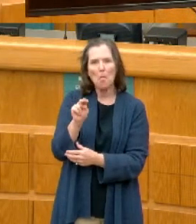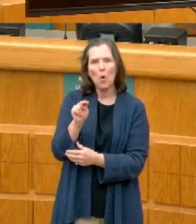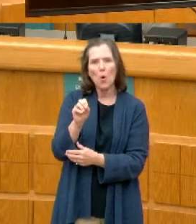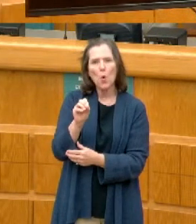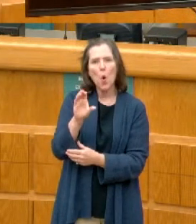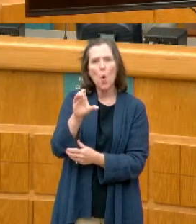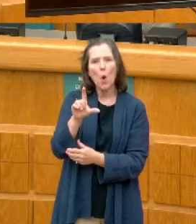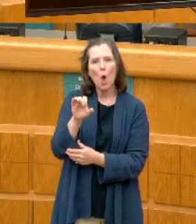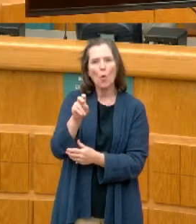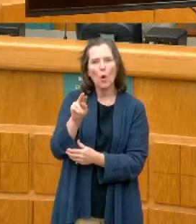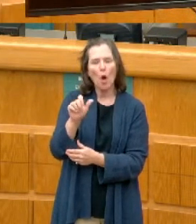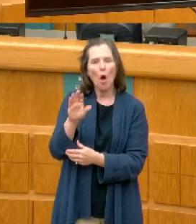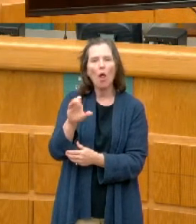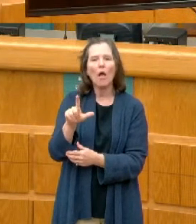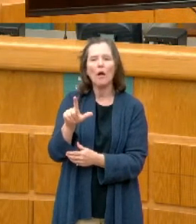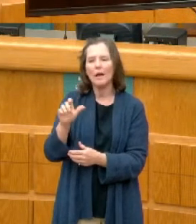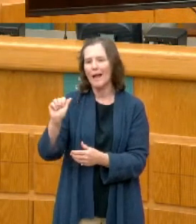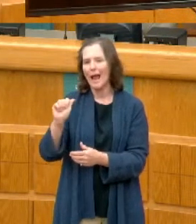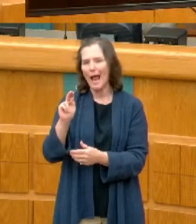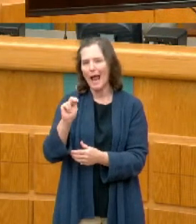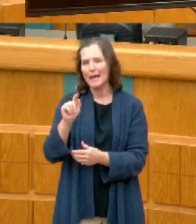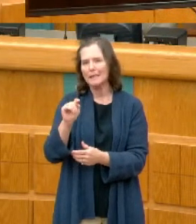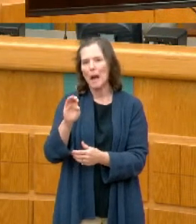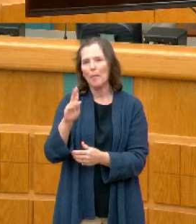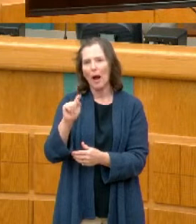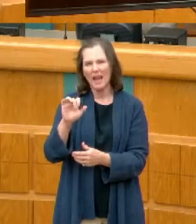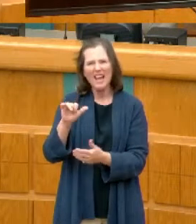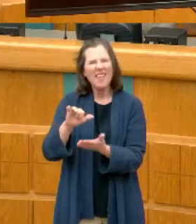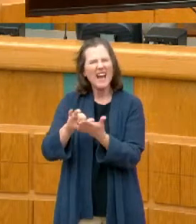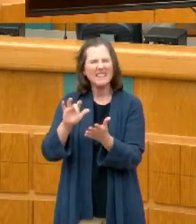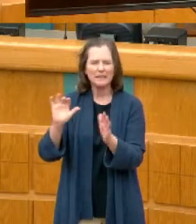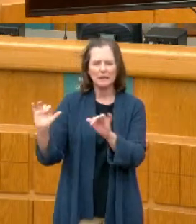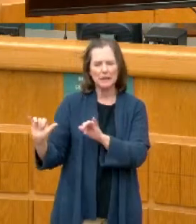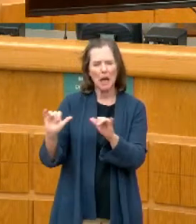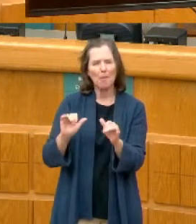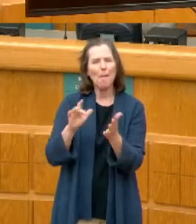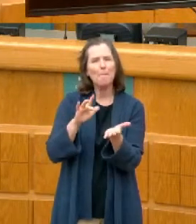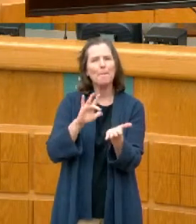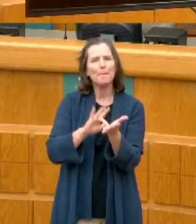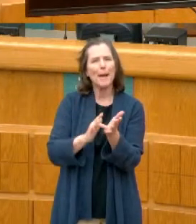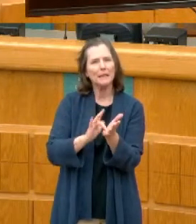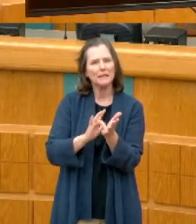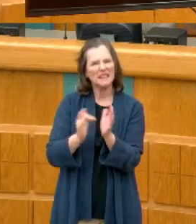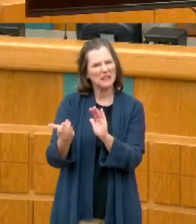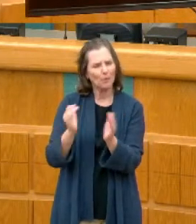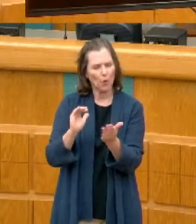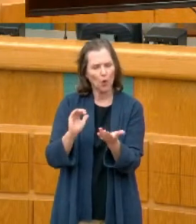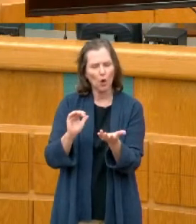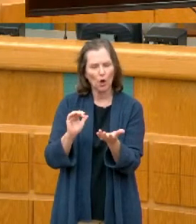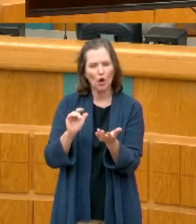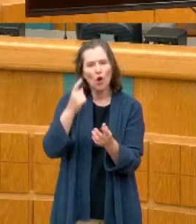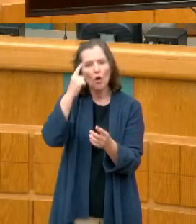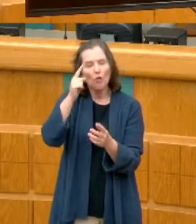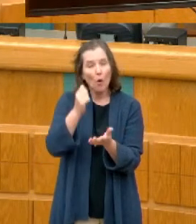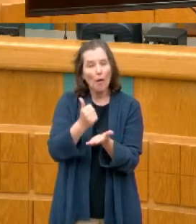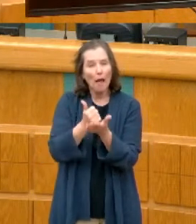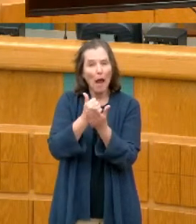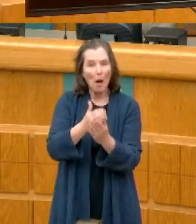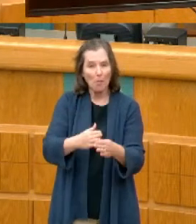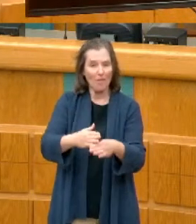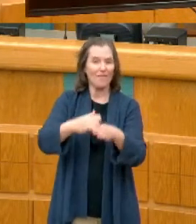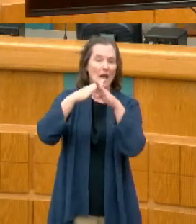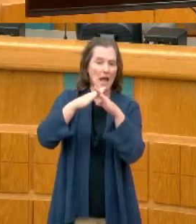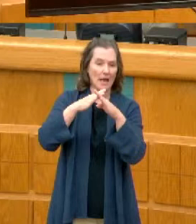are those laboratory-made proteins that mimic the immune system's ability to fight off any harmful pathogen, but particularly